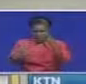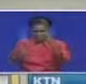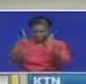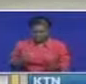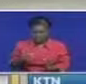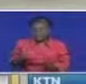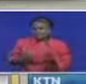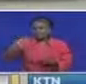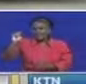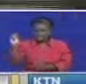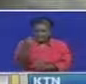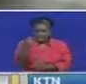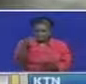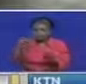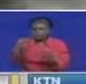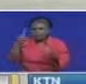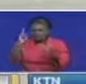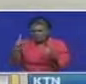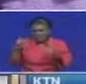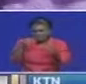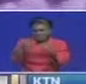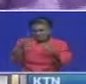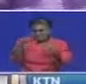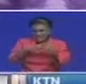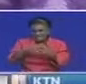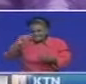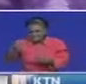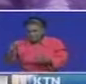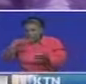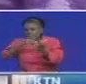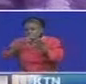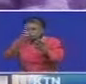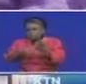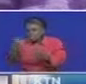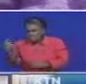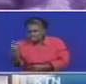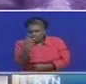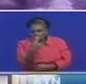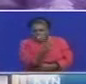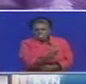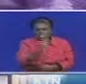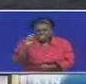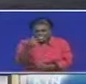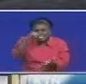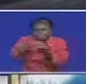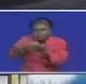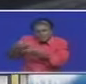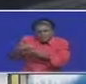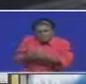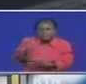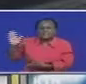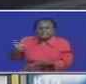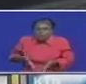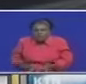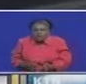debt level is at 1.9 trillion shillings. This means that every Kenyan, including this newborn, are born into